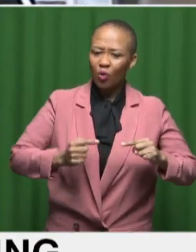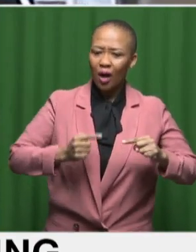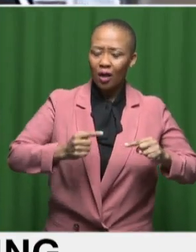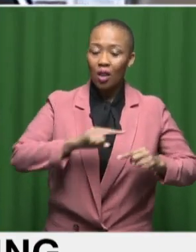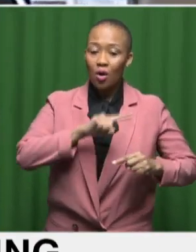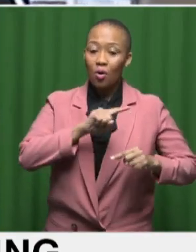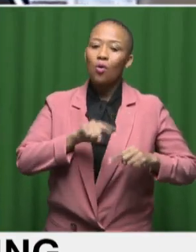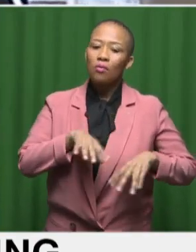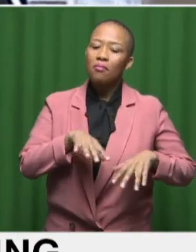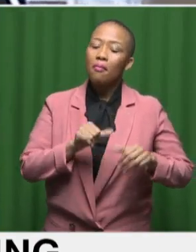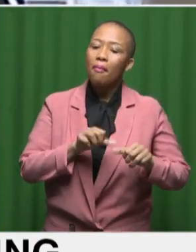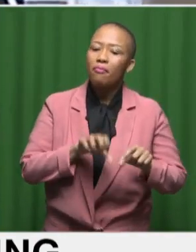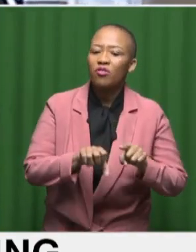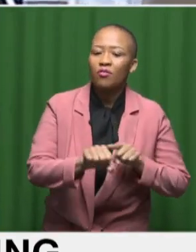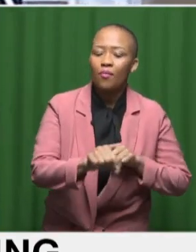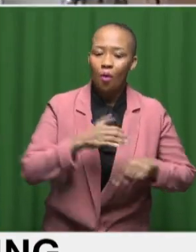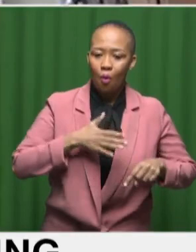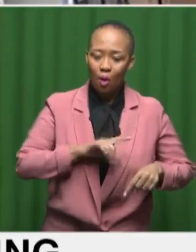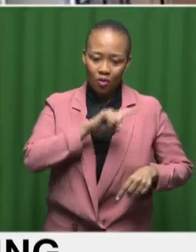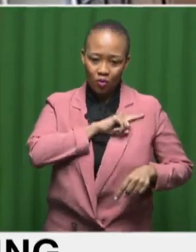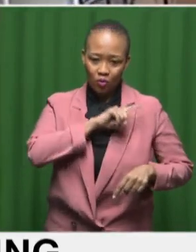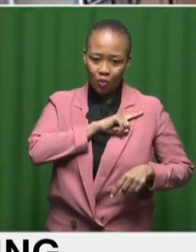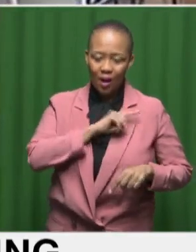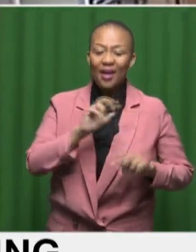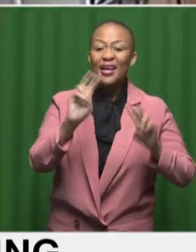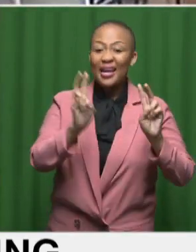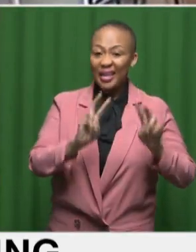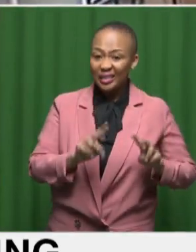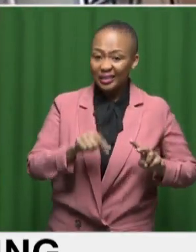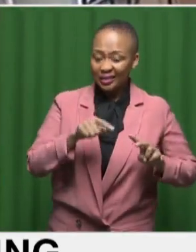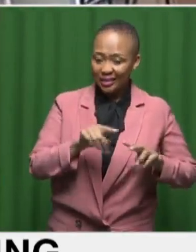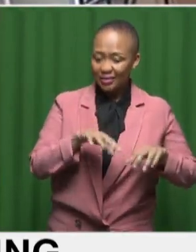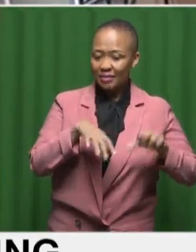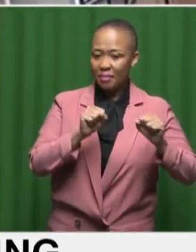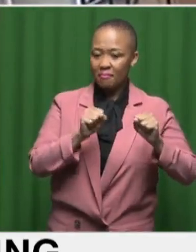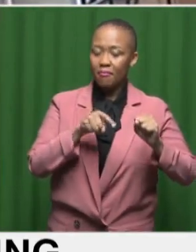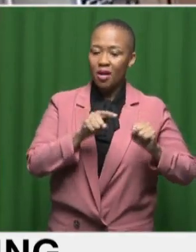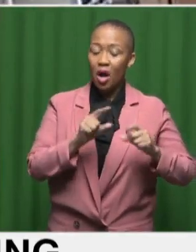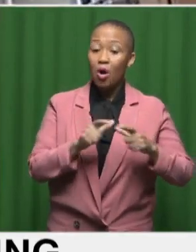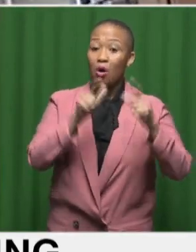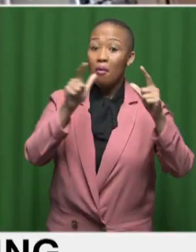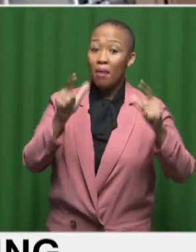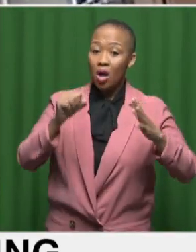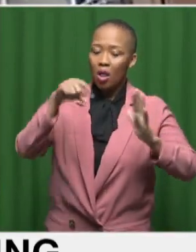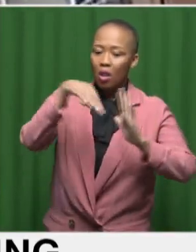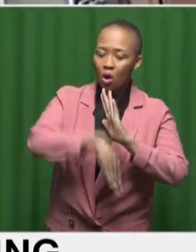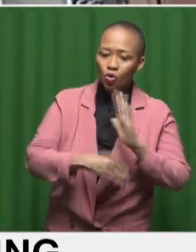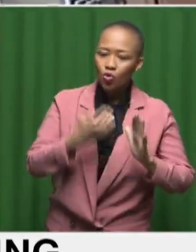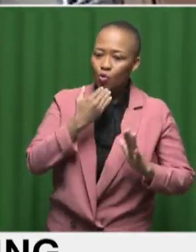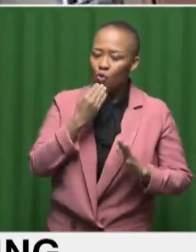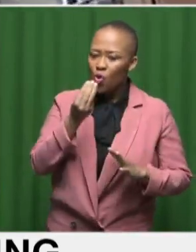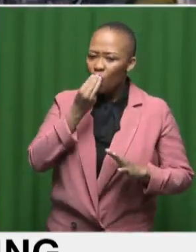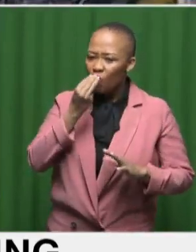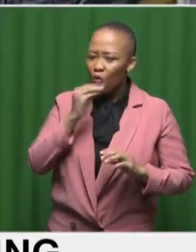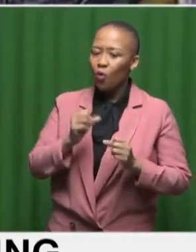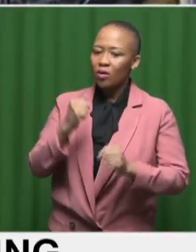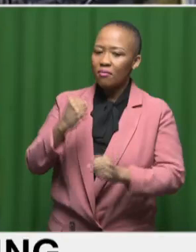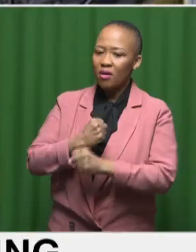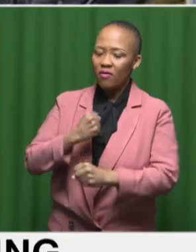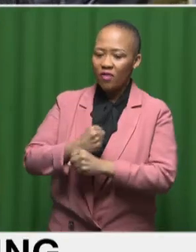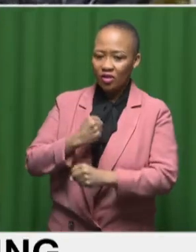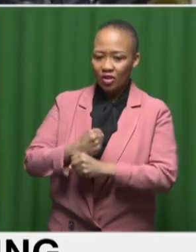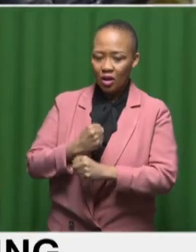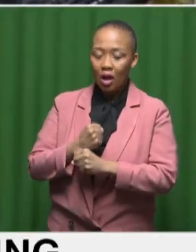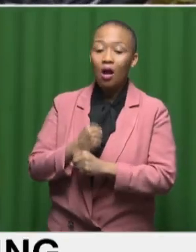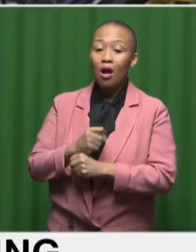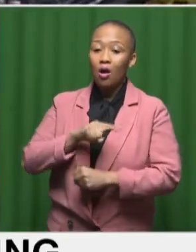crisis drags on, erasing production line capacity. The biggest losers were food manufacturers, as higher interest rates,